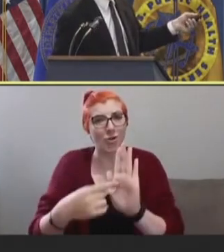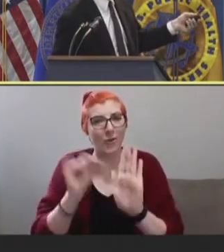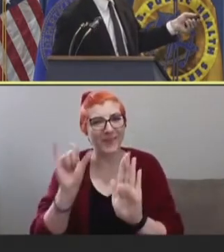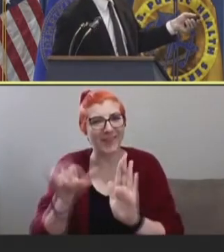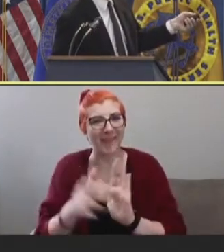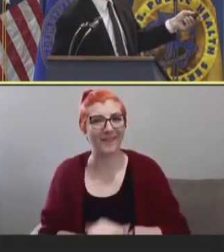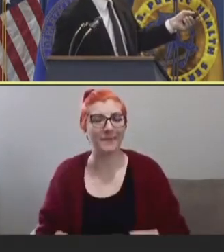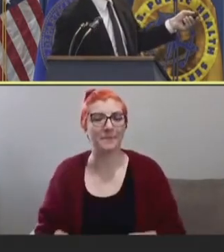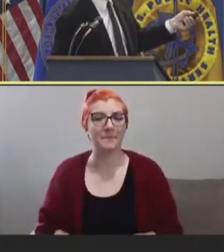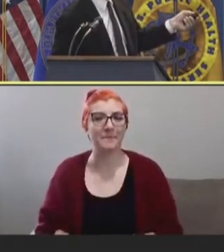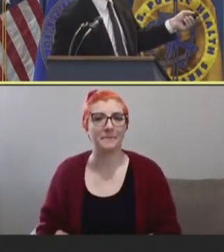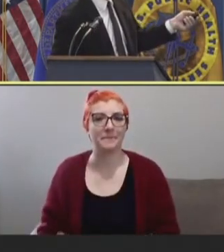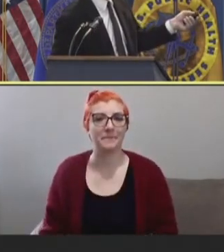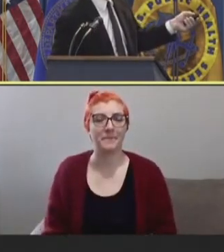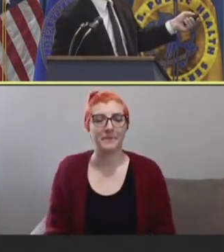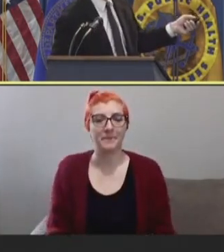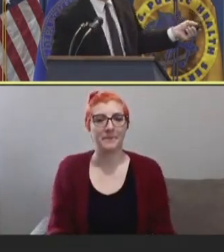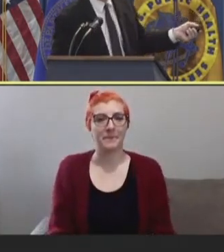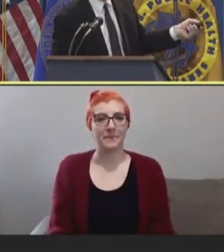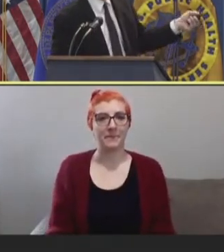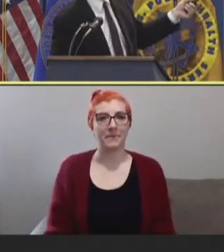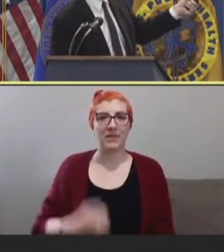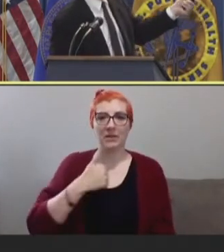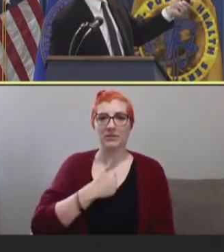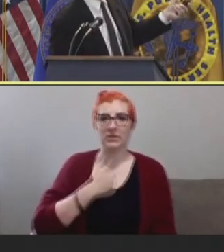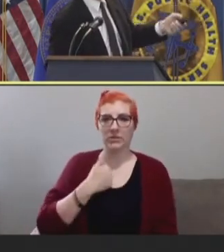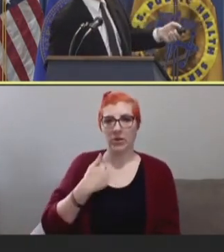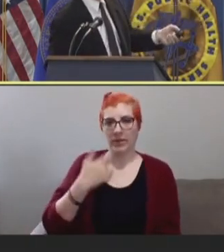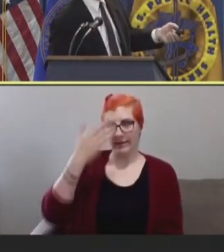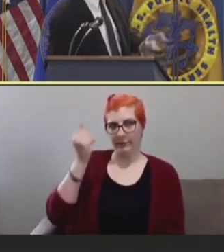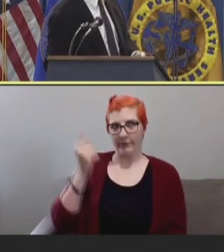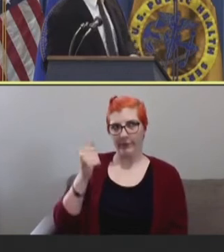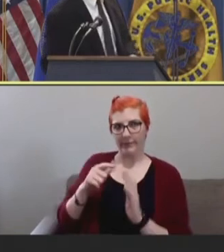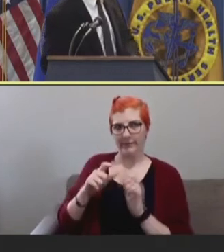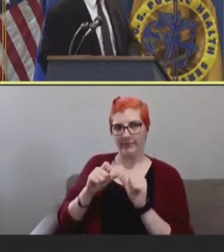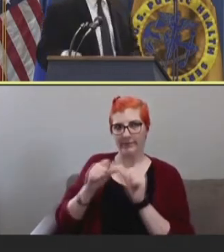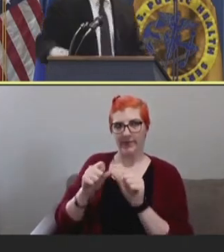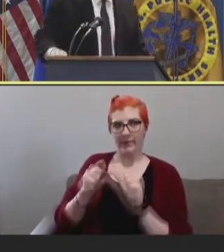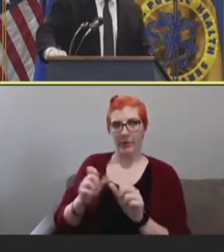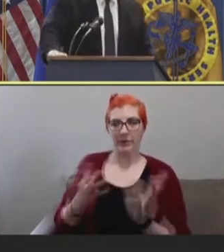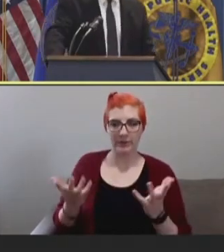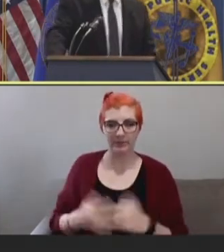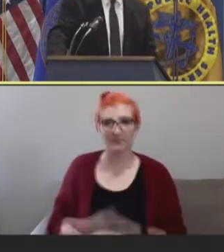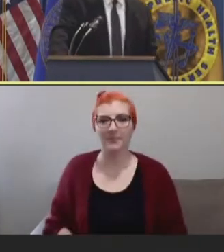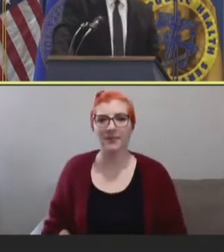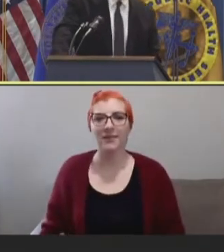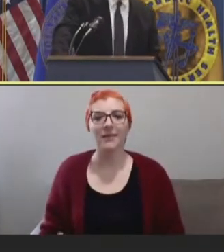Oops. I apologize. I failed to forward that there.